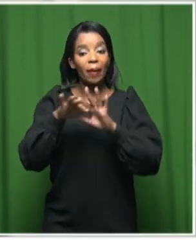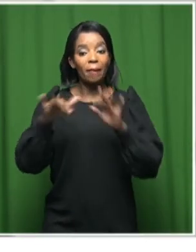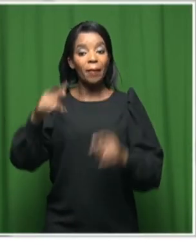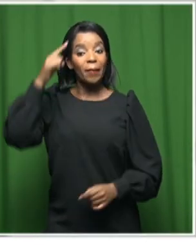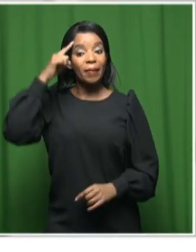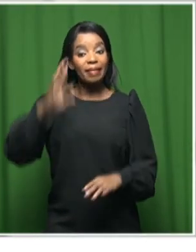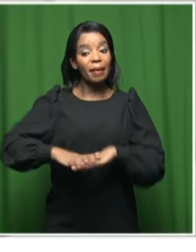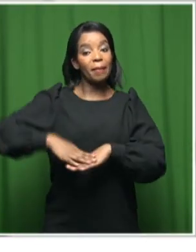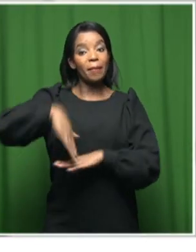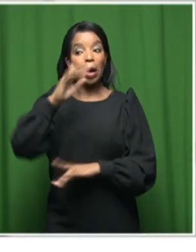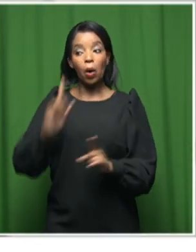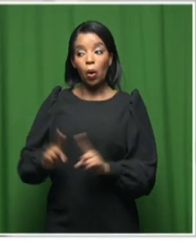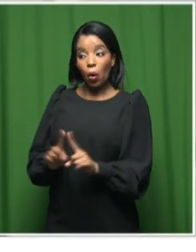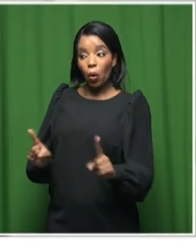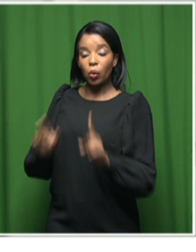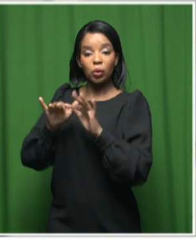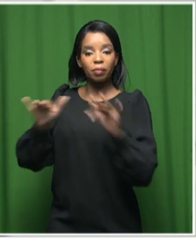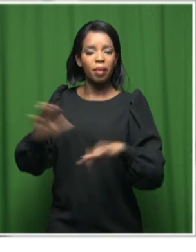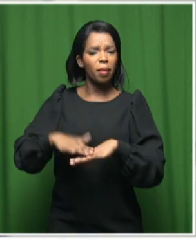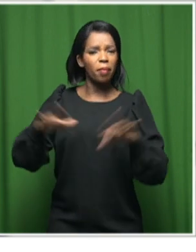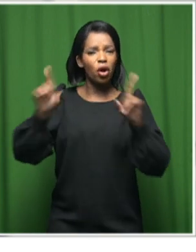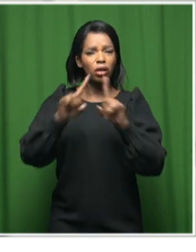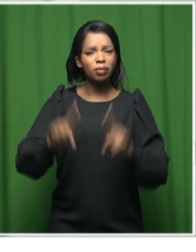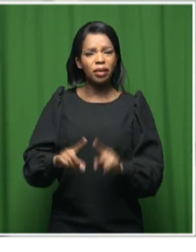those, especially those who are